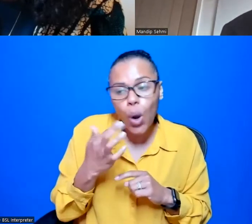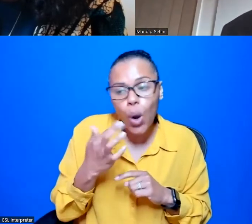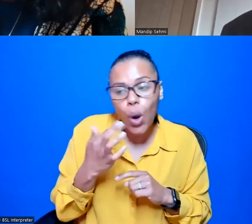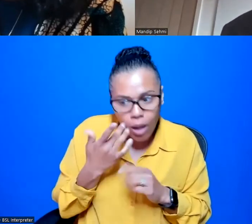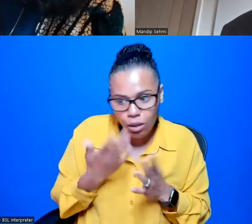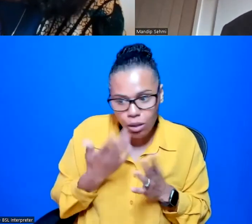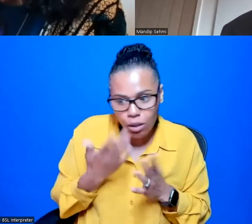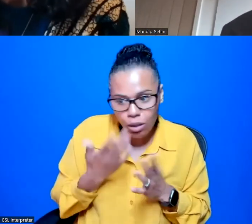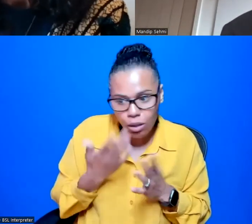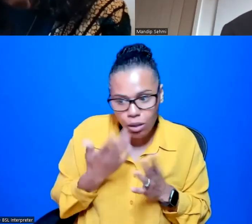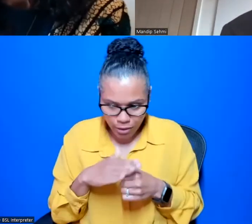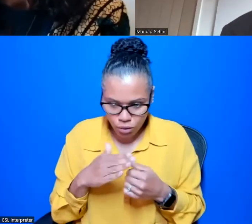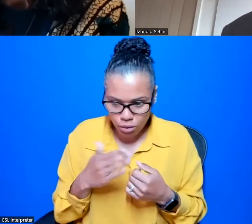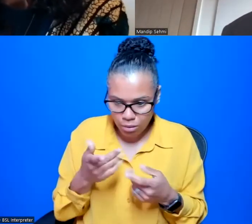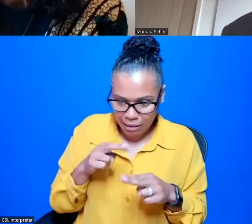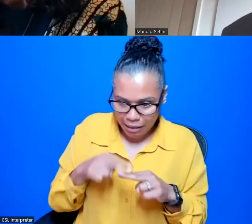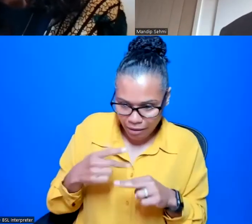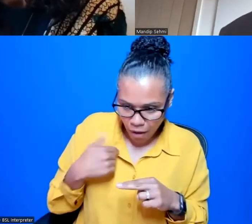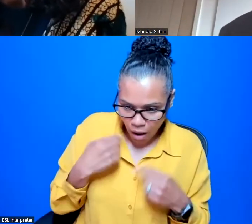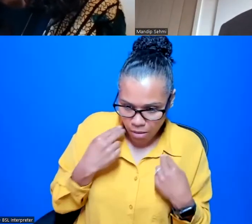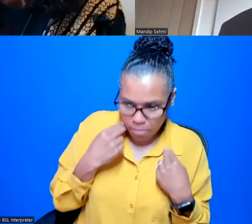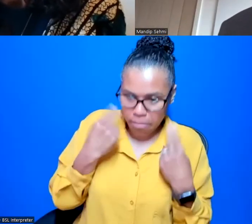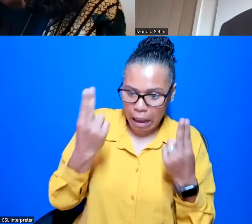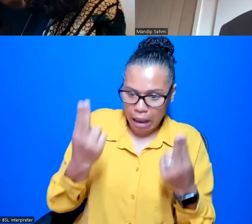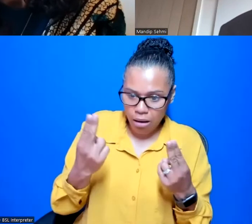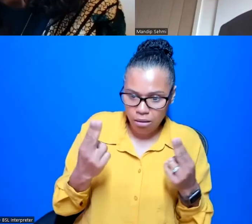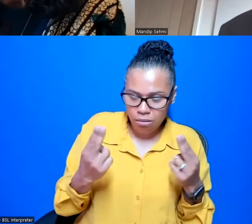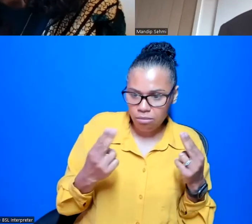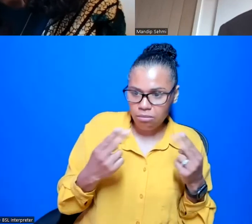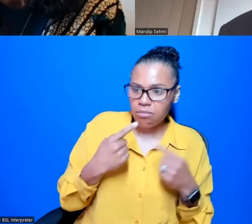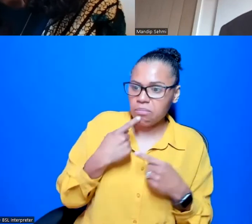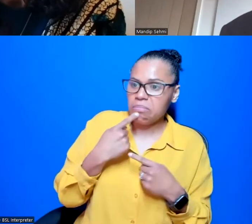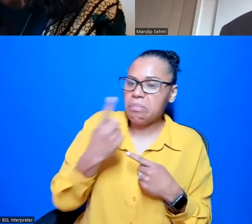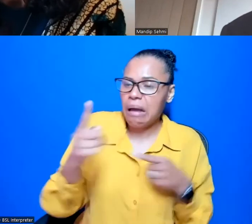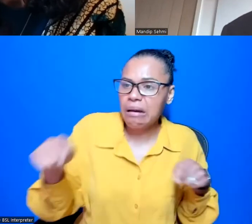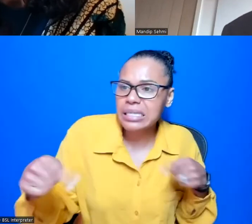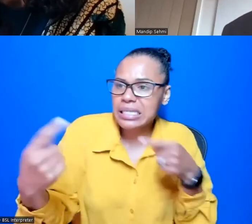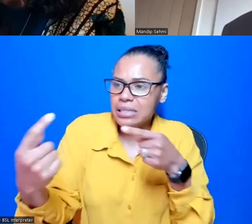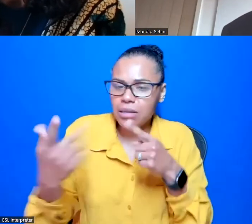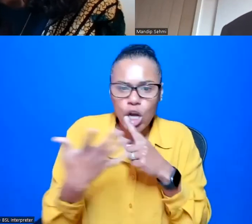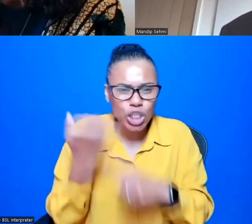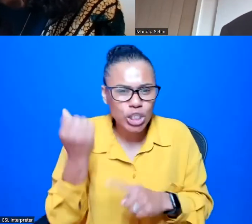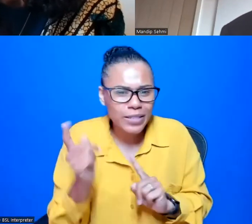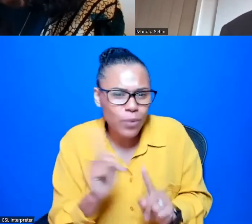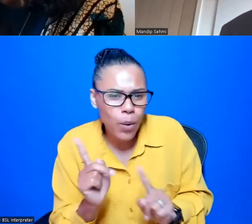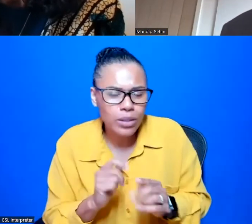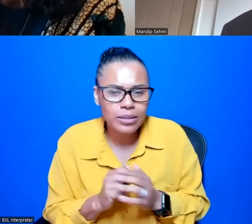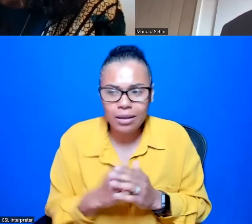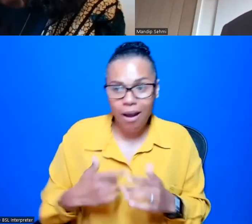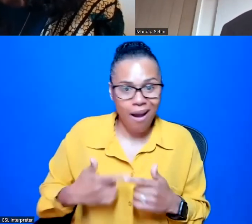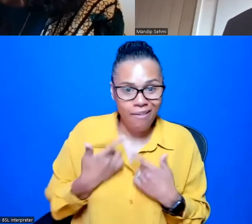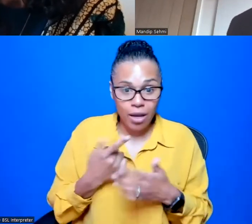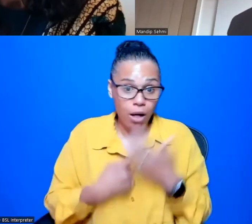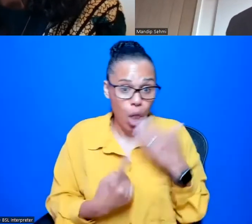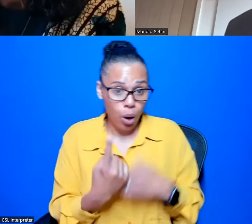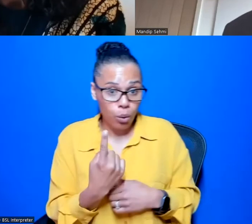I spoke up? What would I actually achieve? I didn't feel like I had anyone to talk to at that point. This